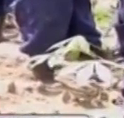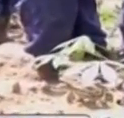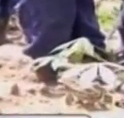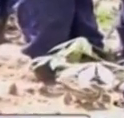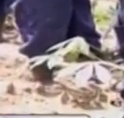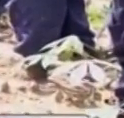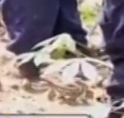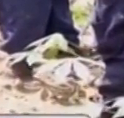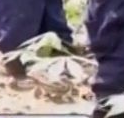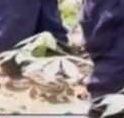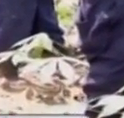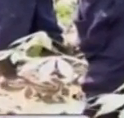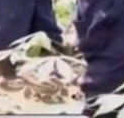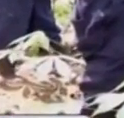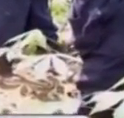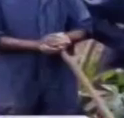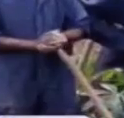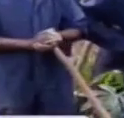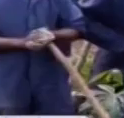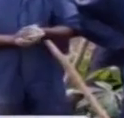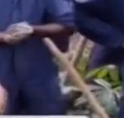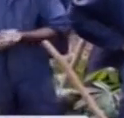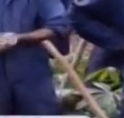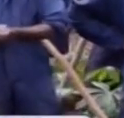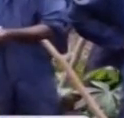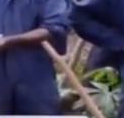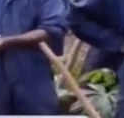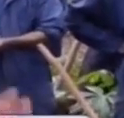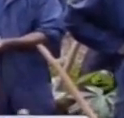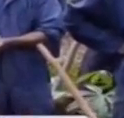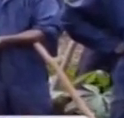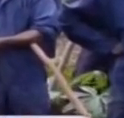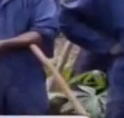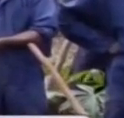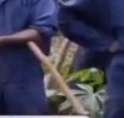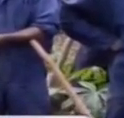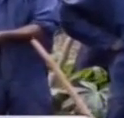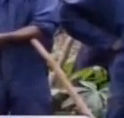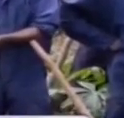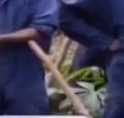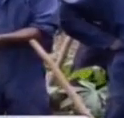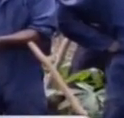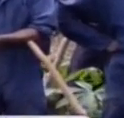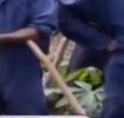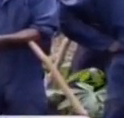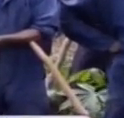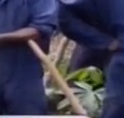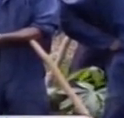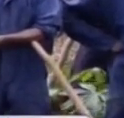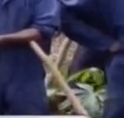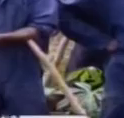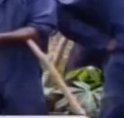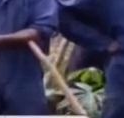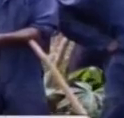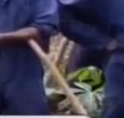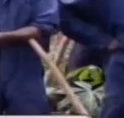planted. To our colleagues here, tuombeshe tuposi kwa mano kunchito tuchikatirire echi. Ya sopo ene yakula moneka, ya mchere